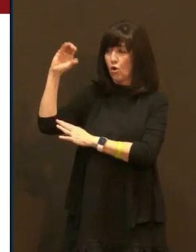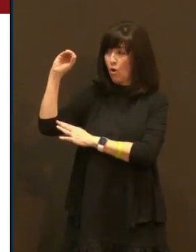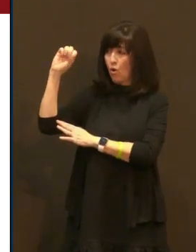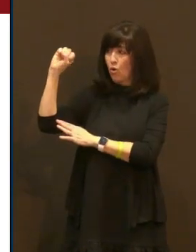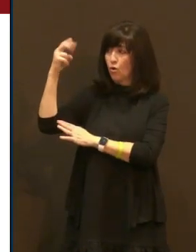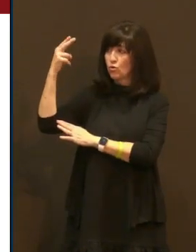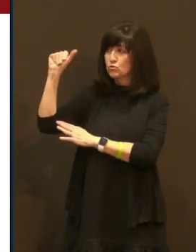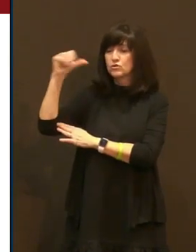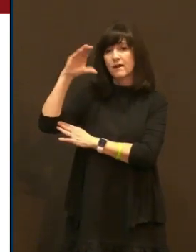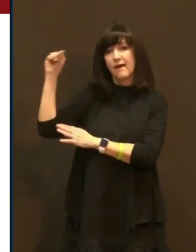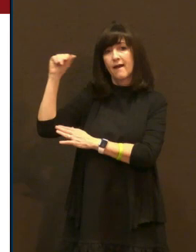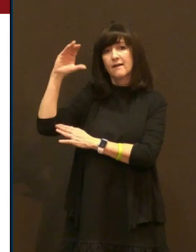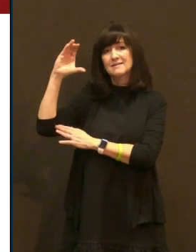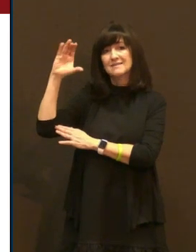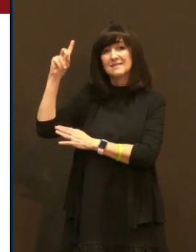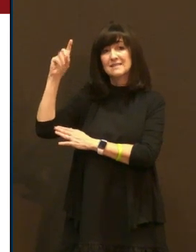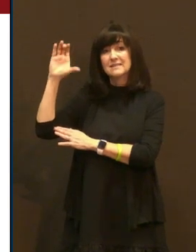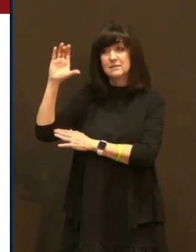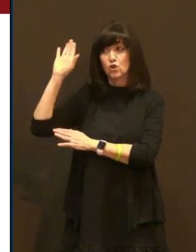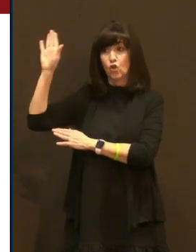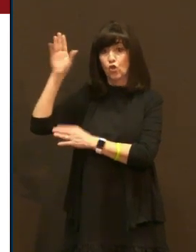and our experiences.